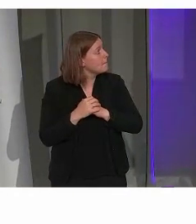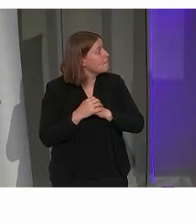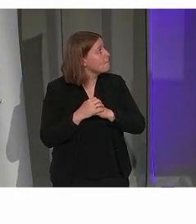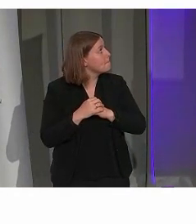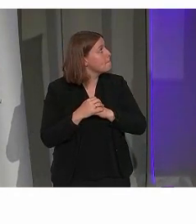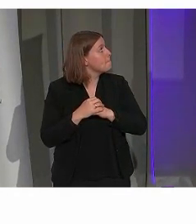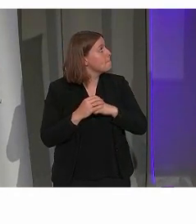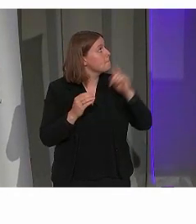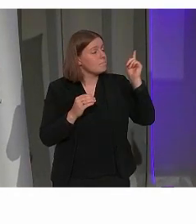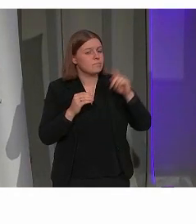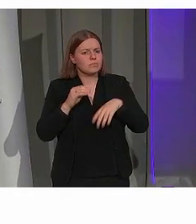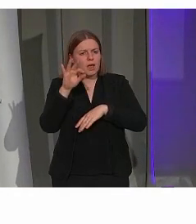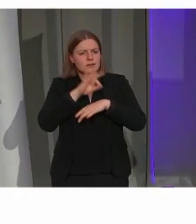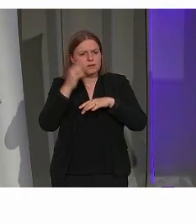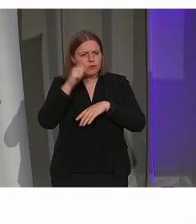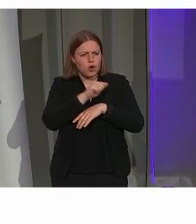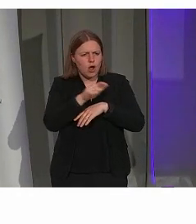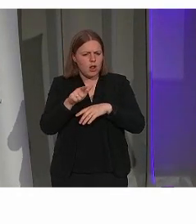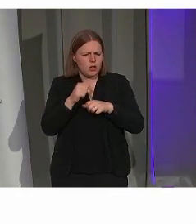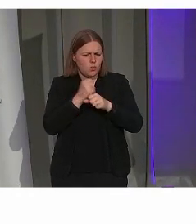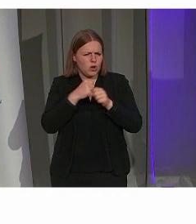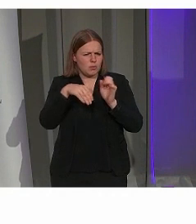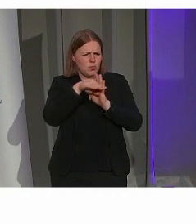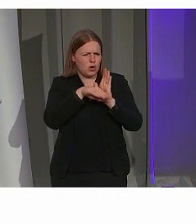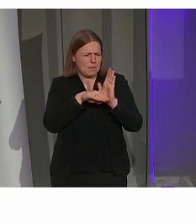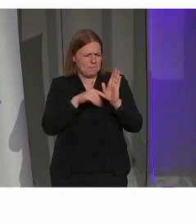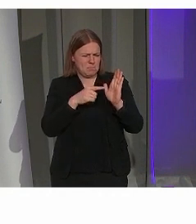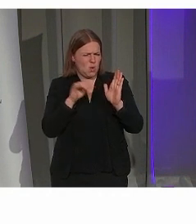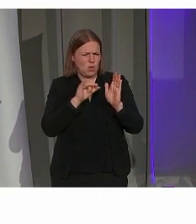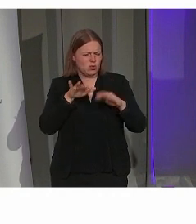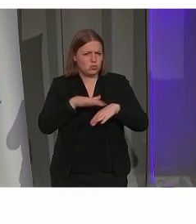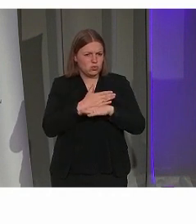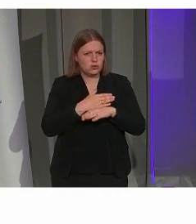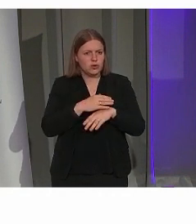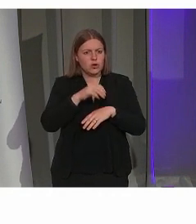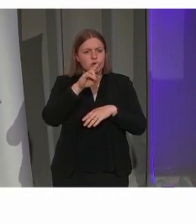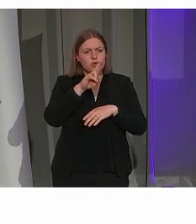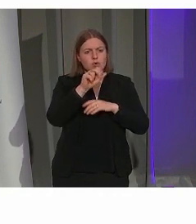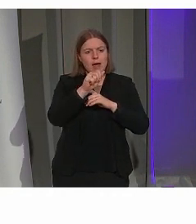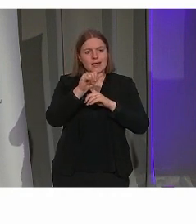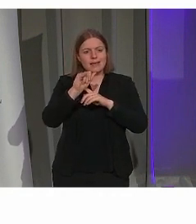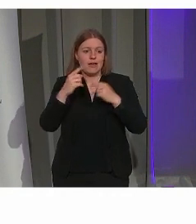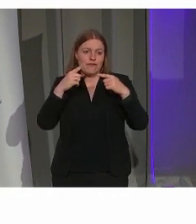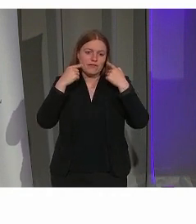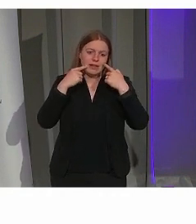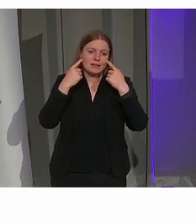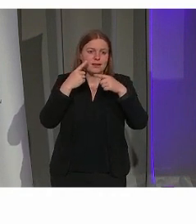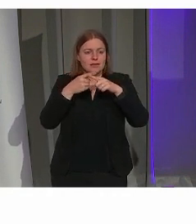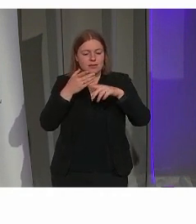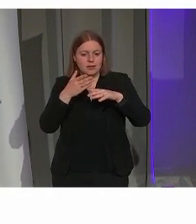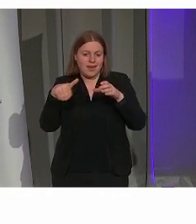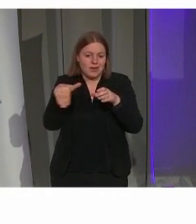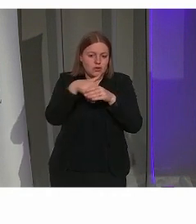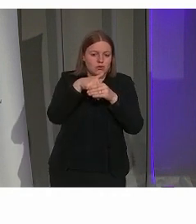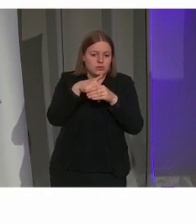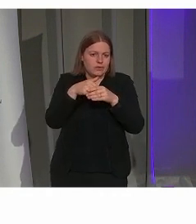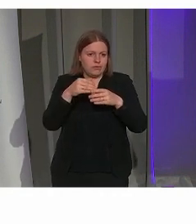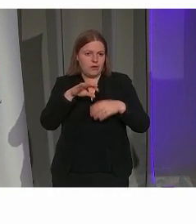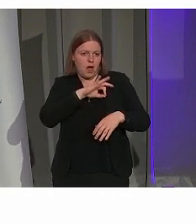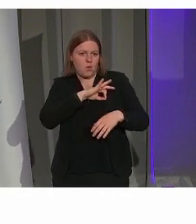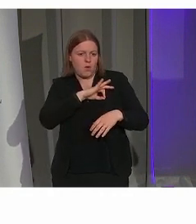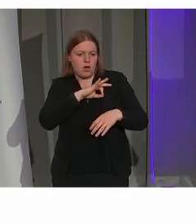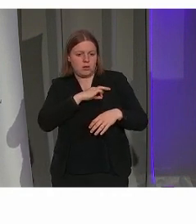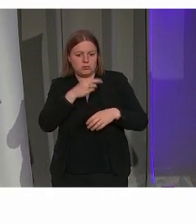The Architecture for All Work programme organises the UIA Friendly and Inclusive Spaces Awards every 3